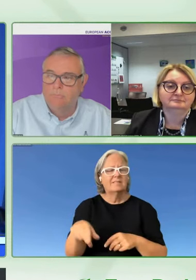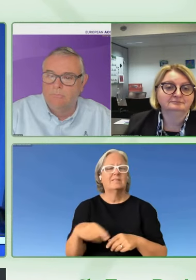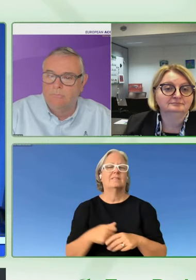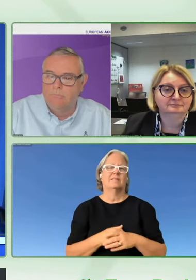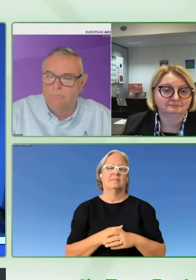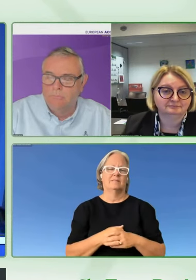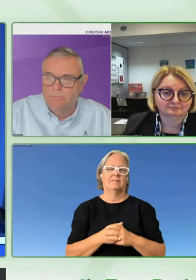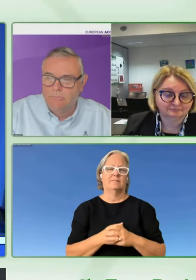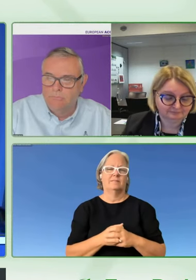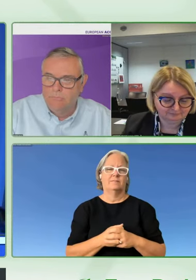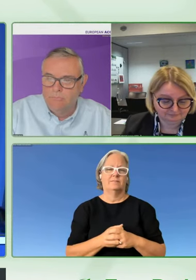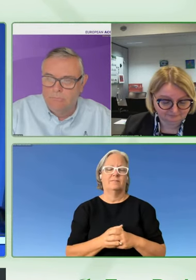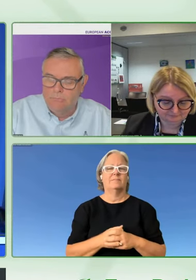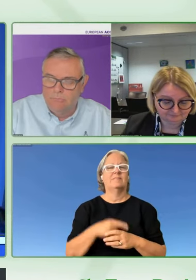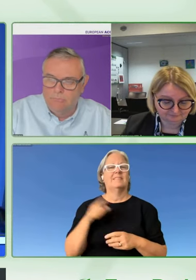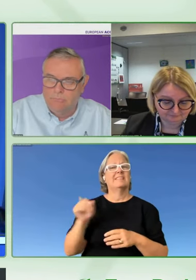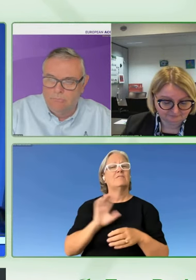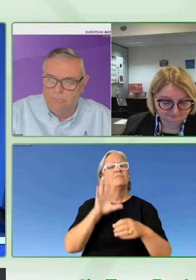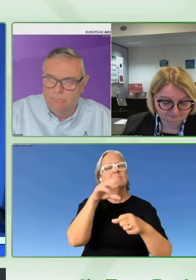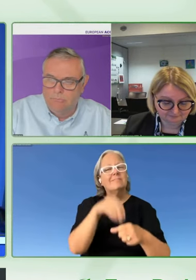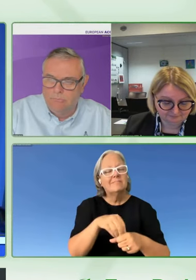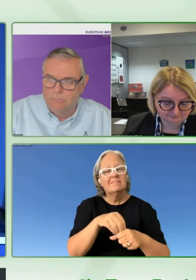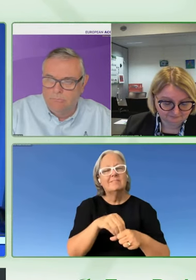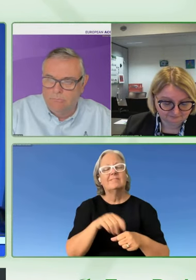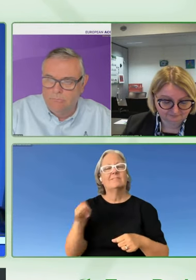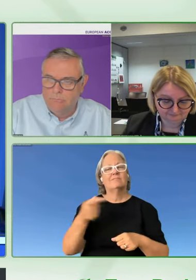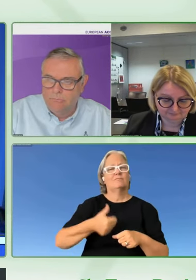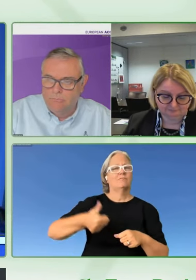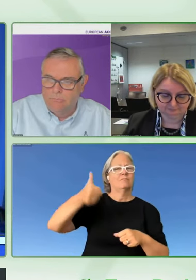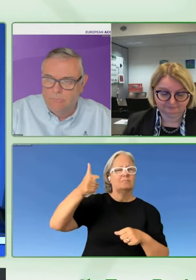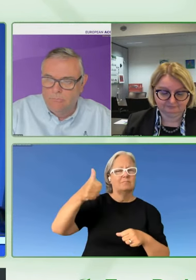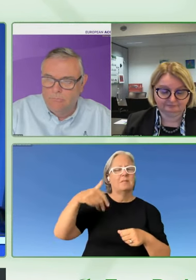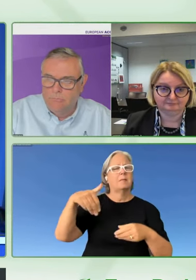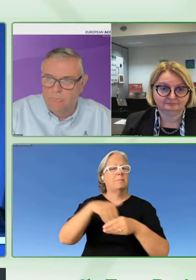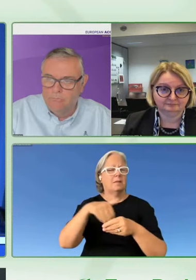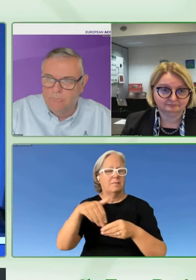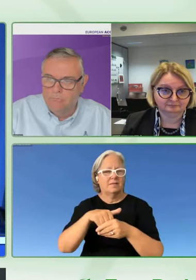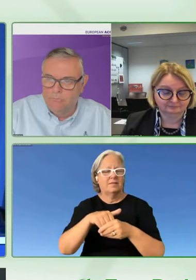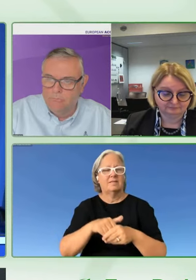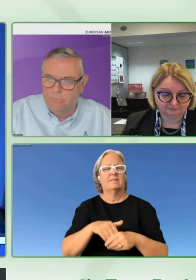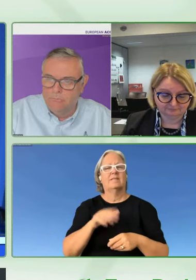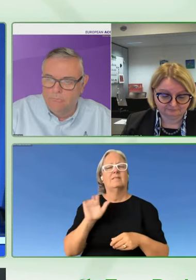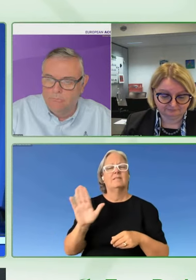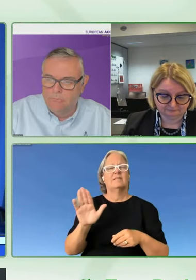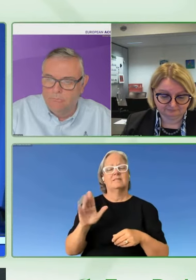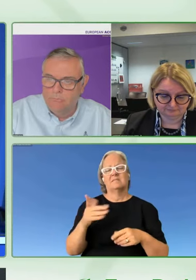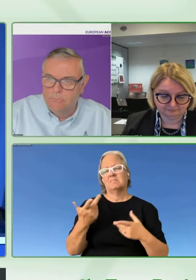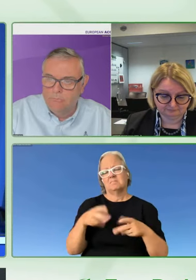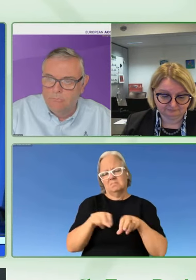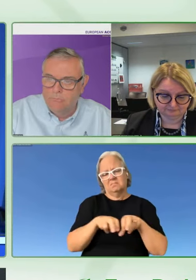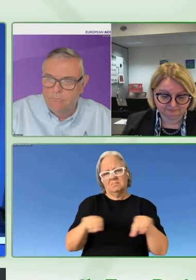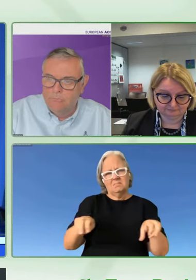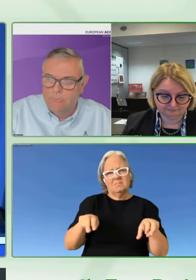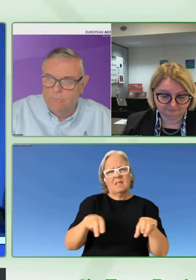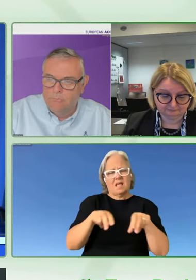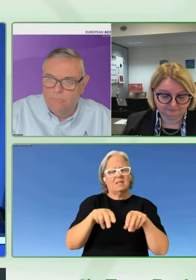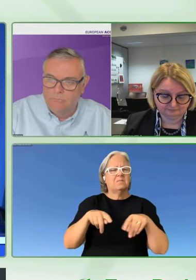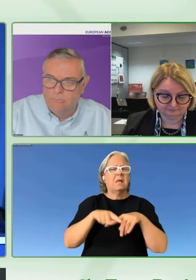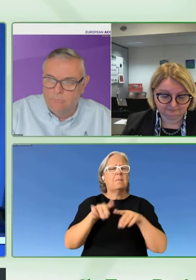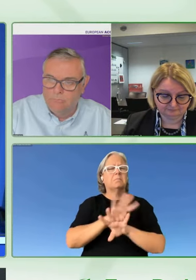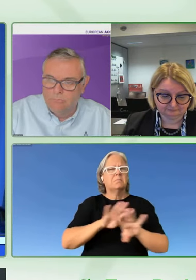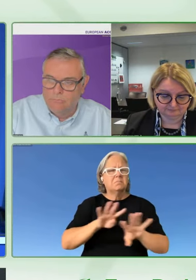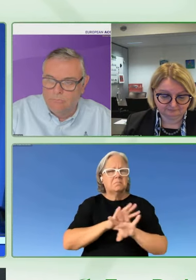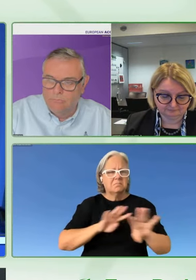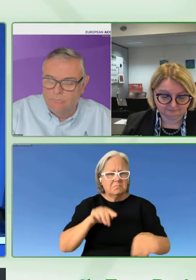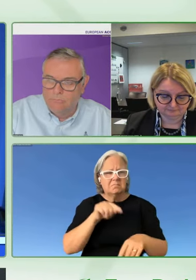He has participated as director or member of the jury in more than 10 doctoral theses and in more than 80 publications